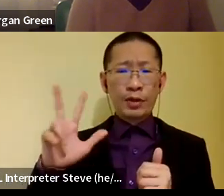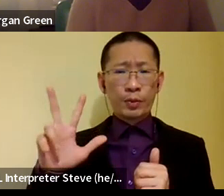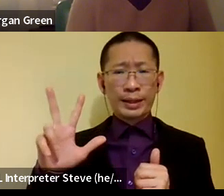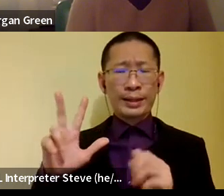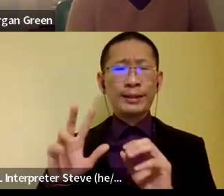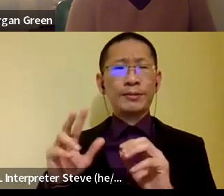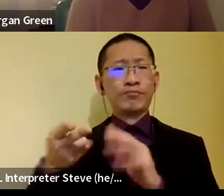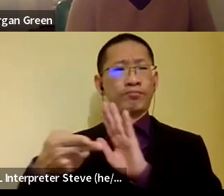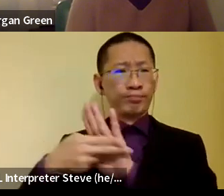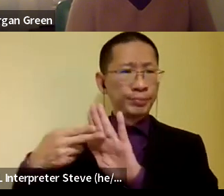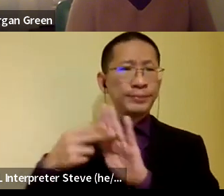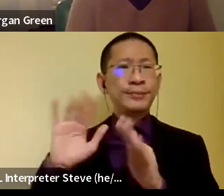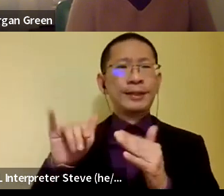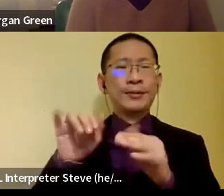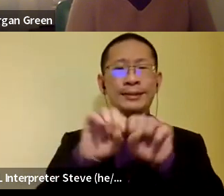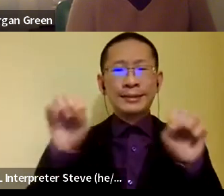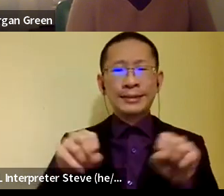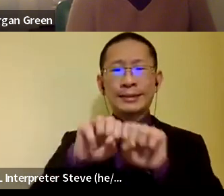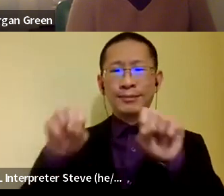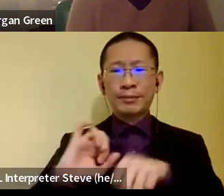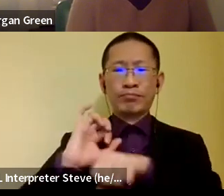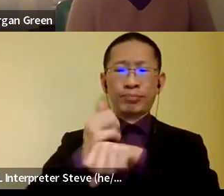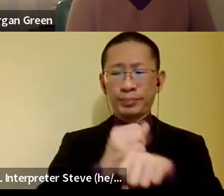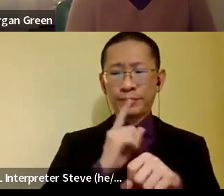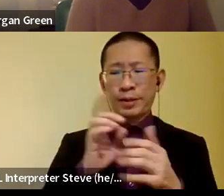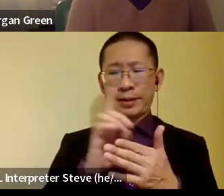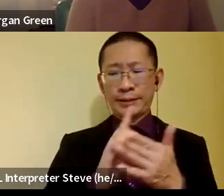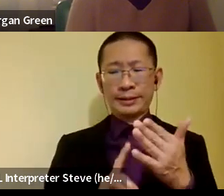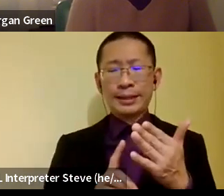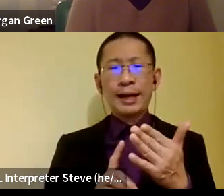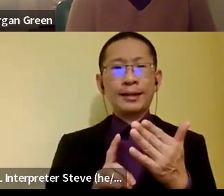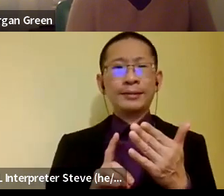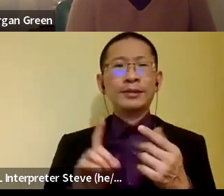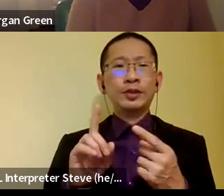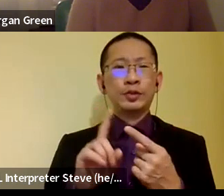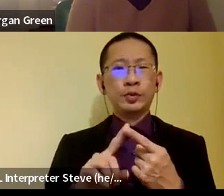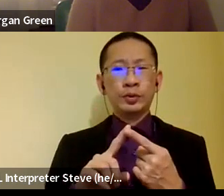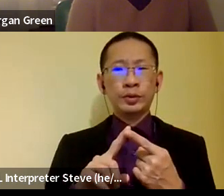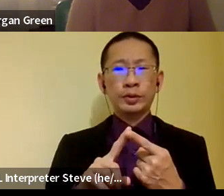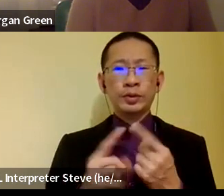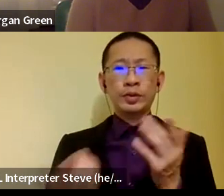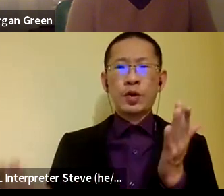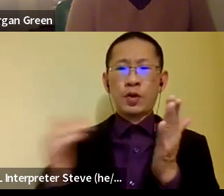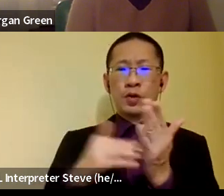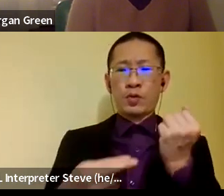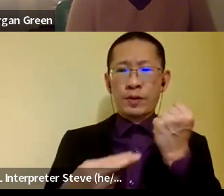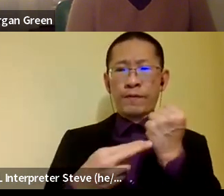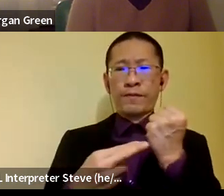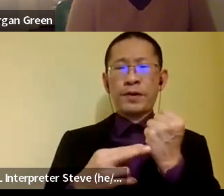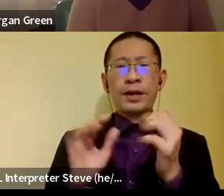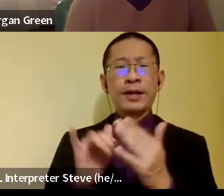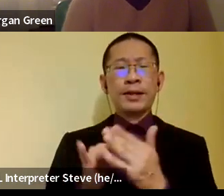sort of systems that are at play are designed to reinforce a sort